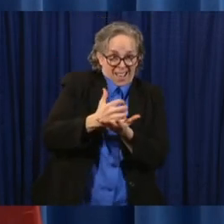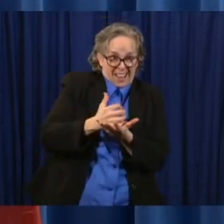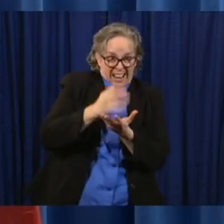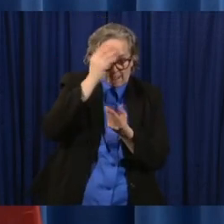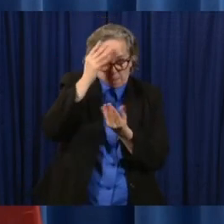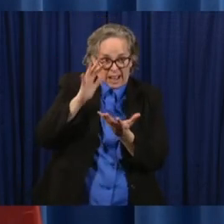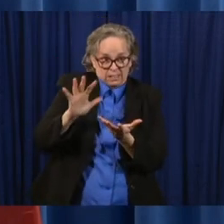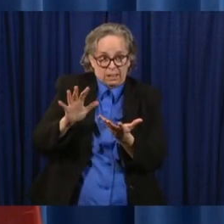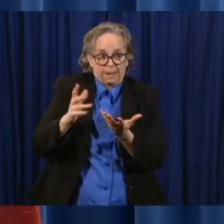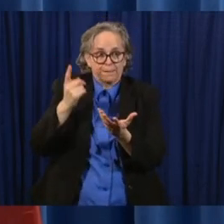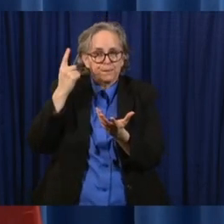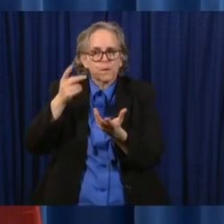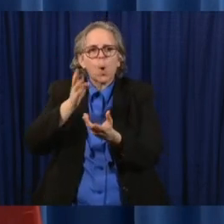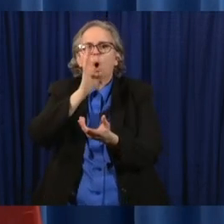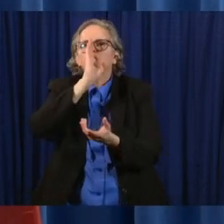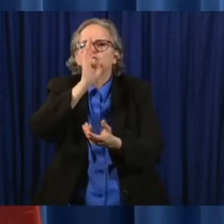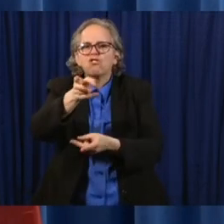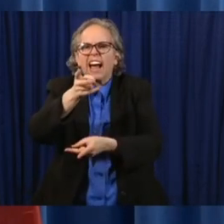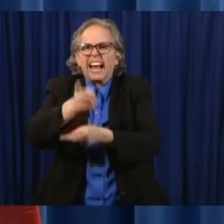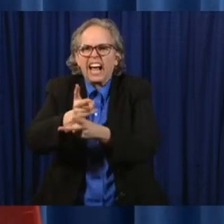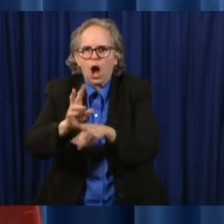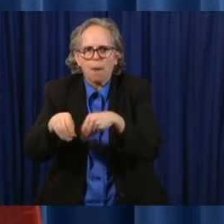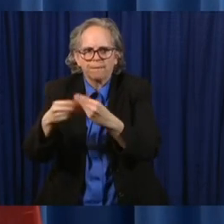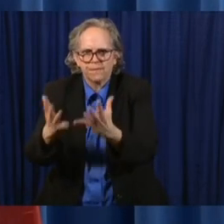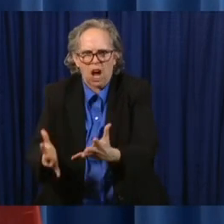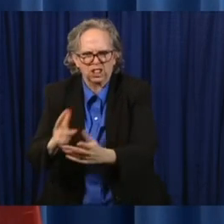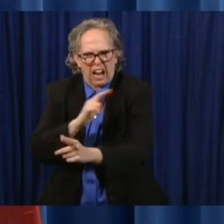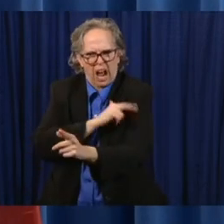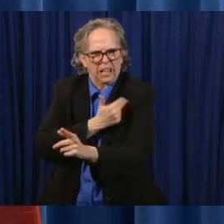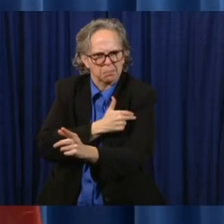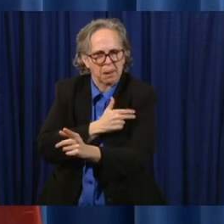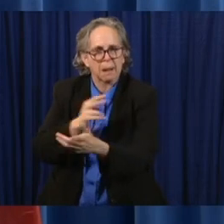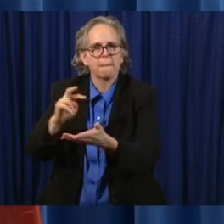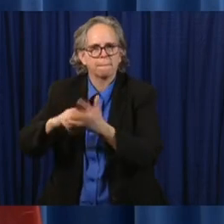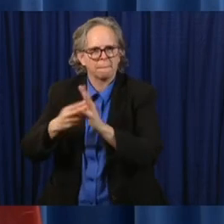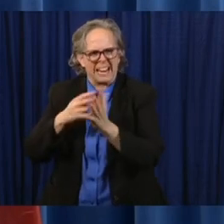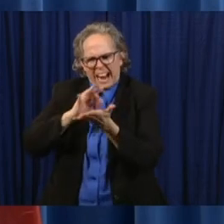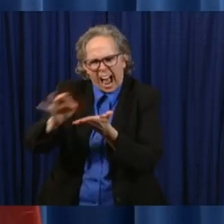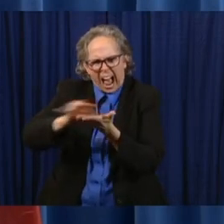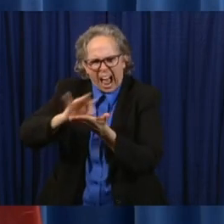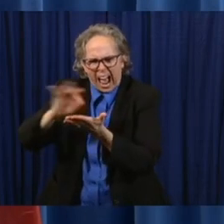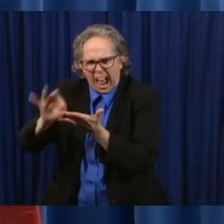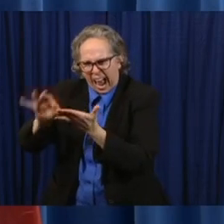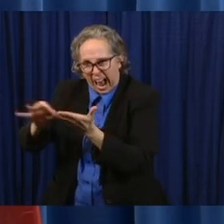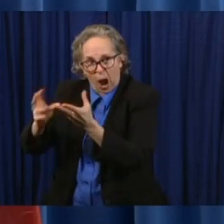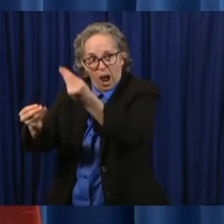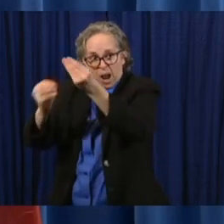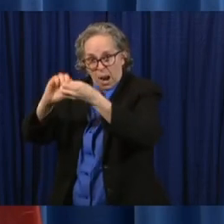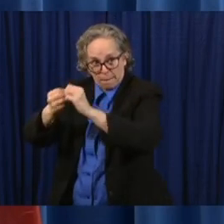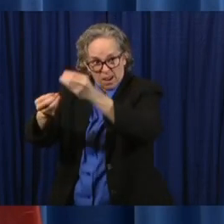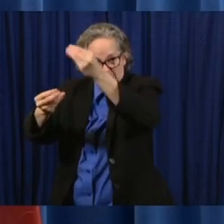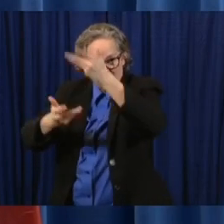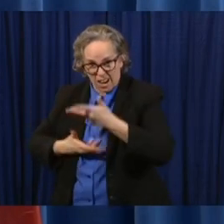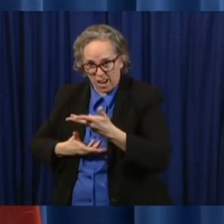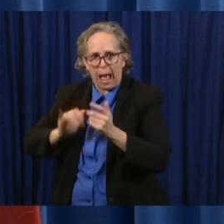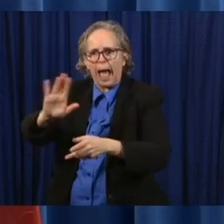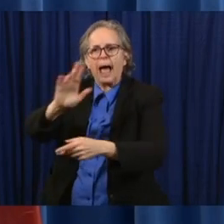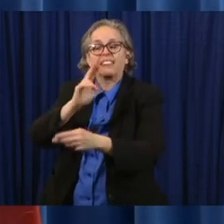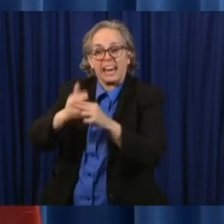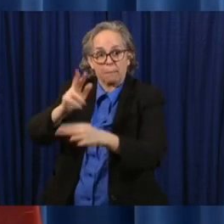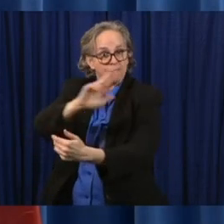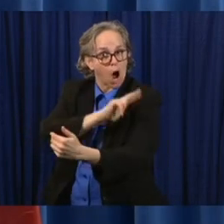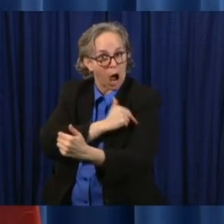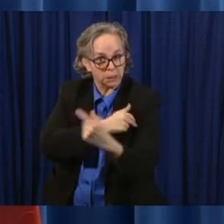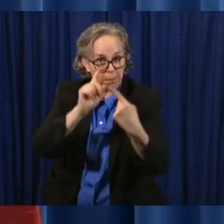at hospitals, including the name of the hospital where they work. I expect this data to be available very soon.